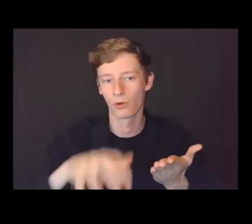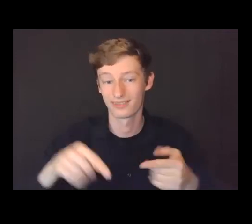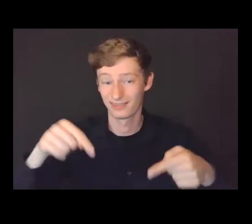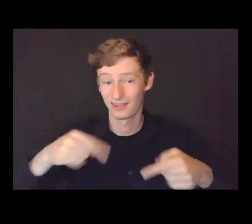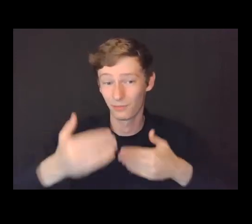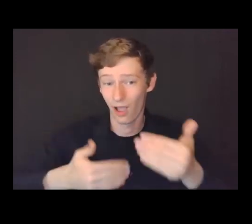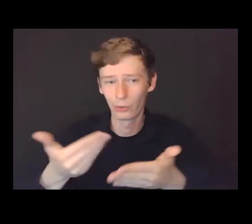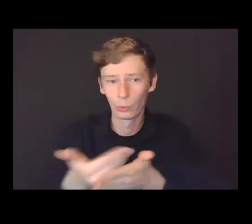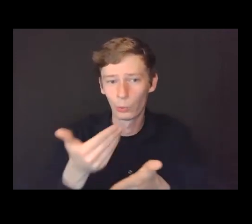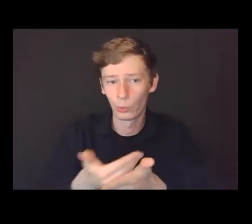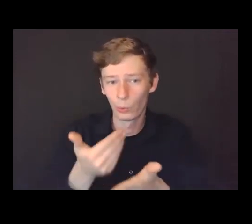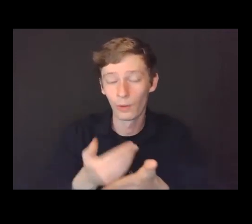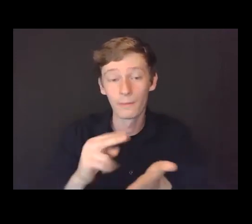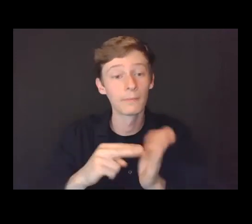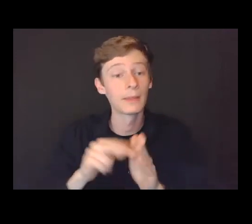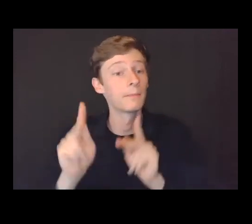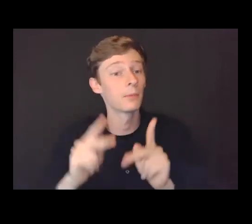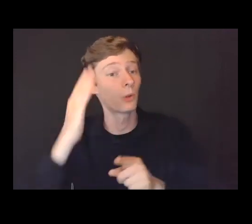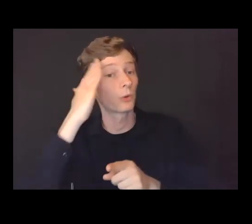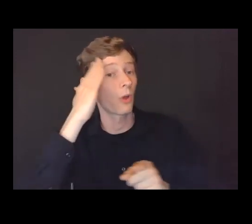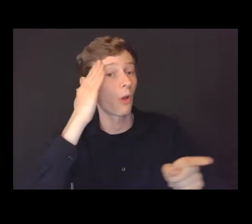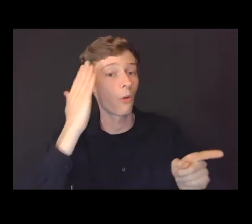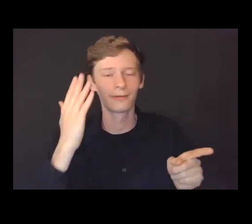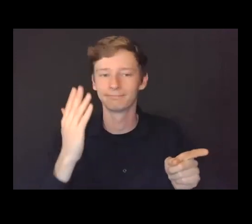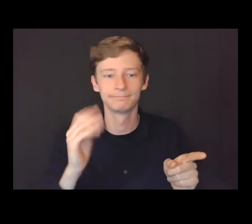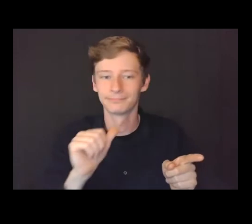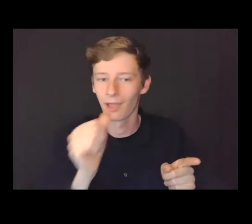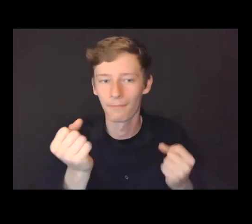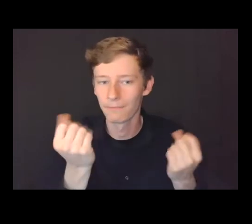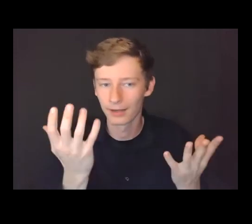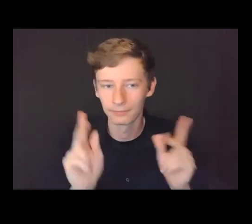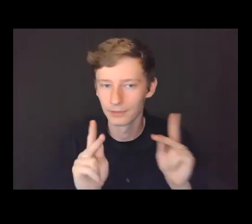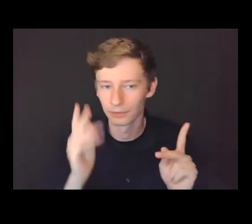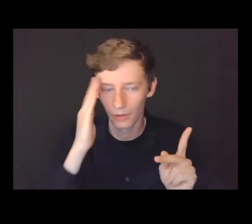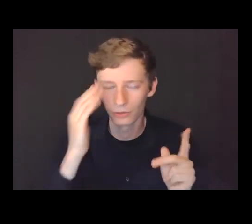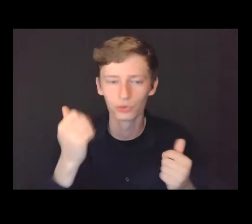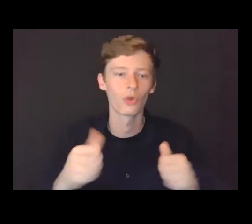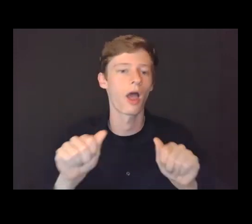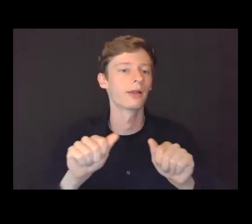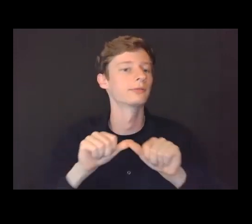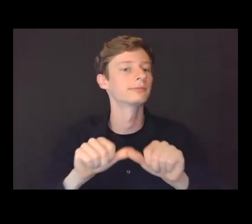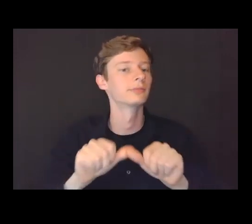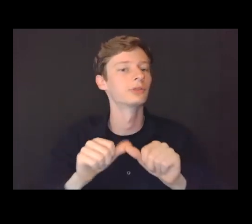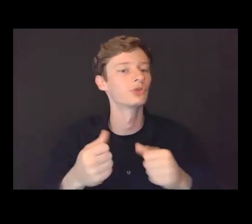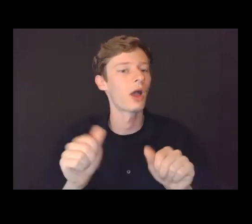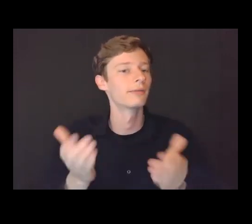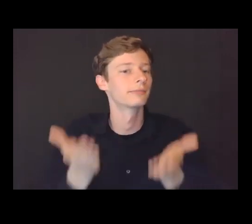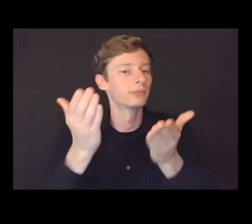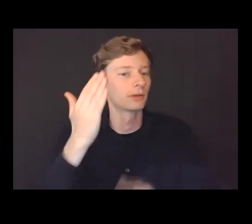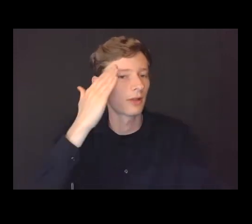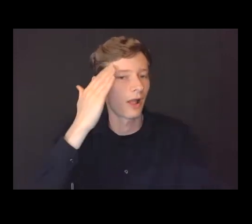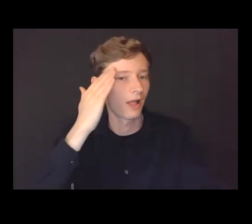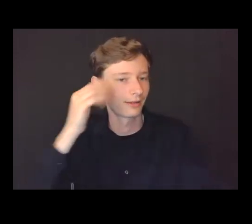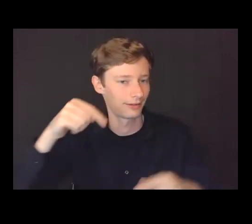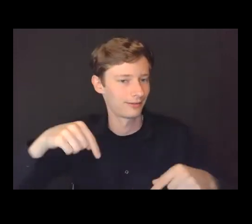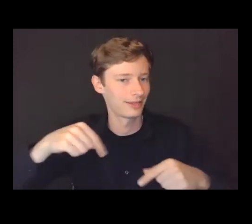I think access is not as widely as available as we would like, but something that will continue to increase is the hope